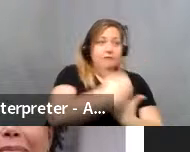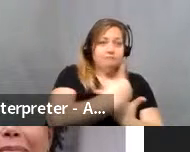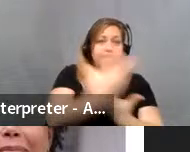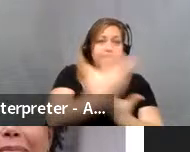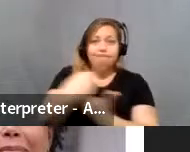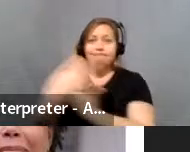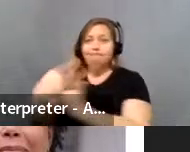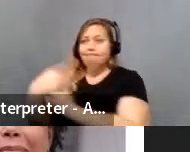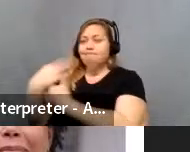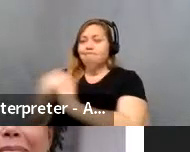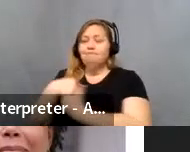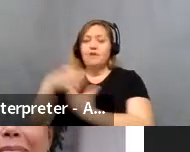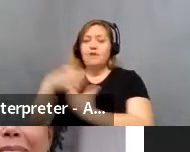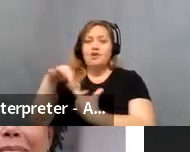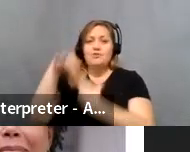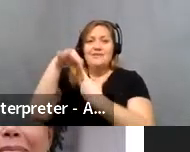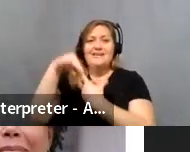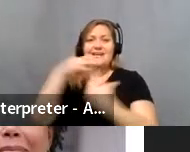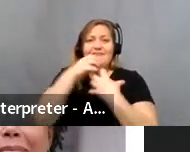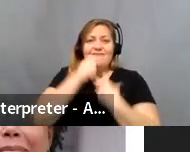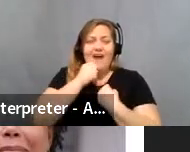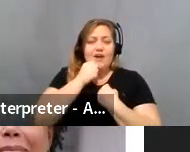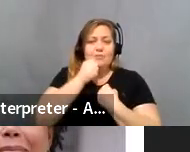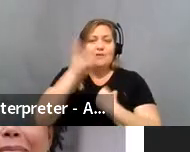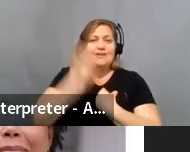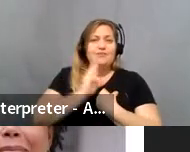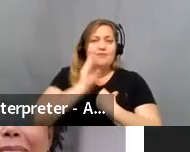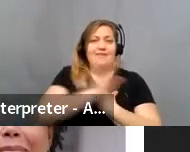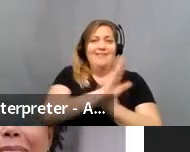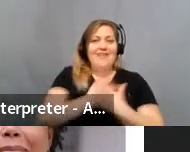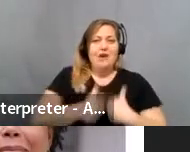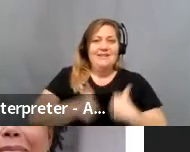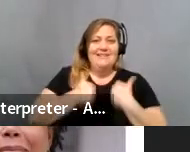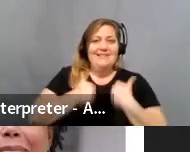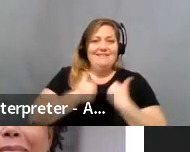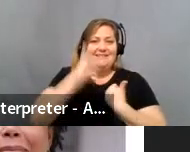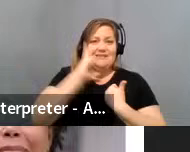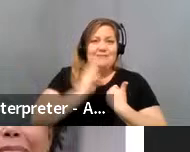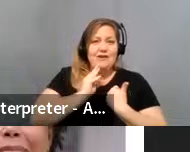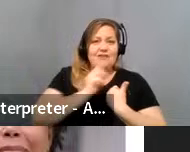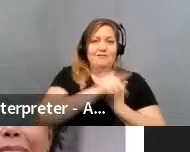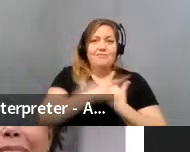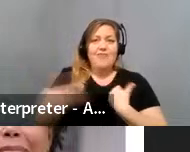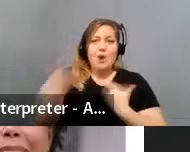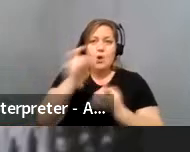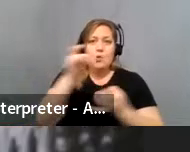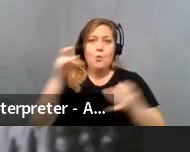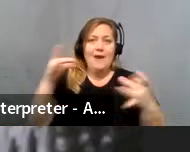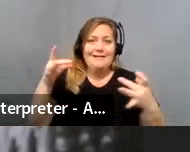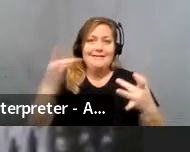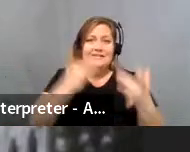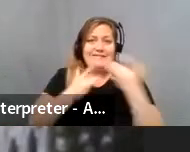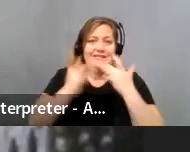valuable perspective on the lived experiences resulting from our housing crisis. Next slide, please.